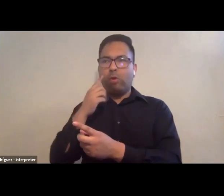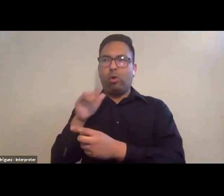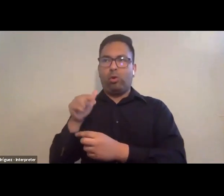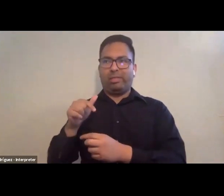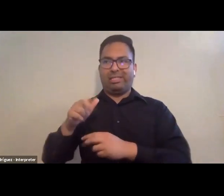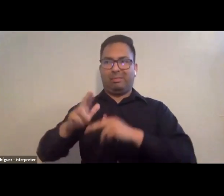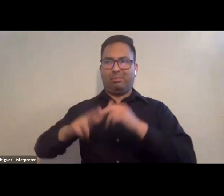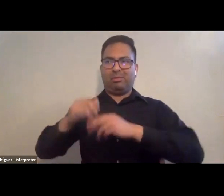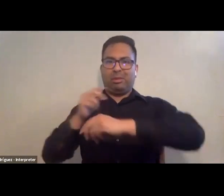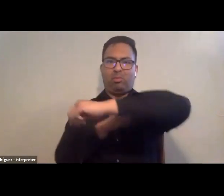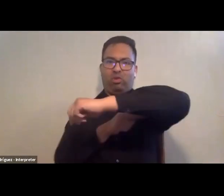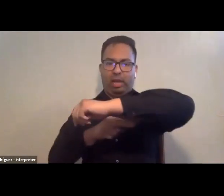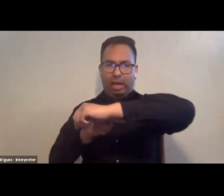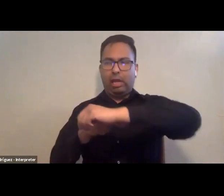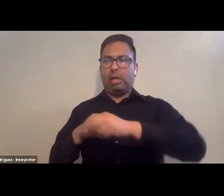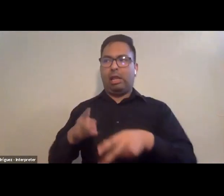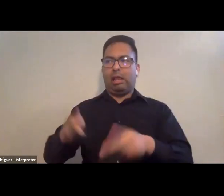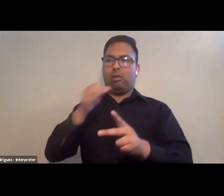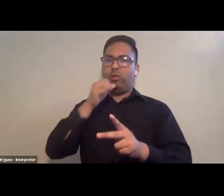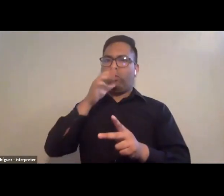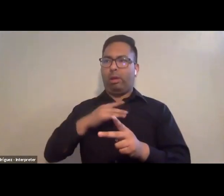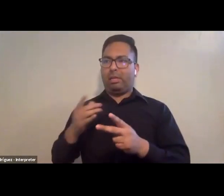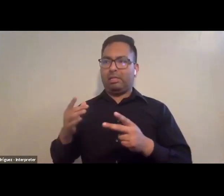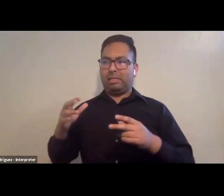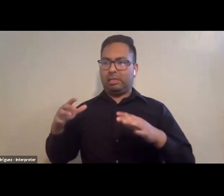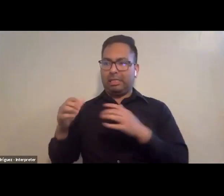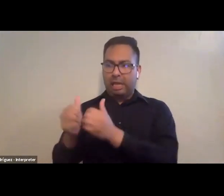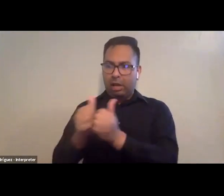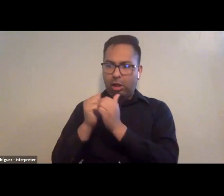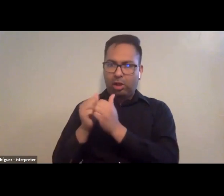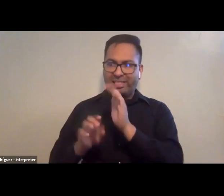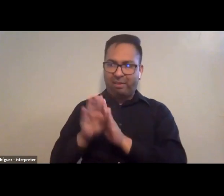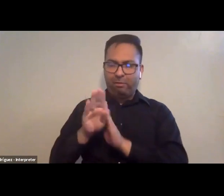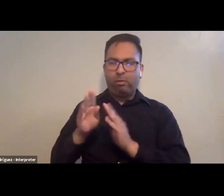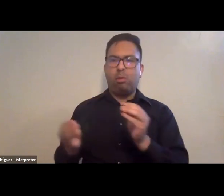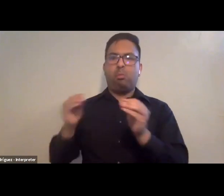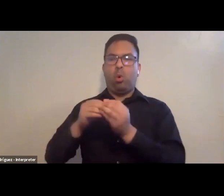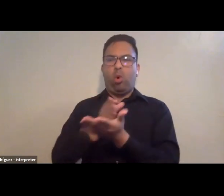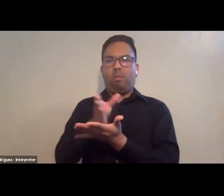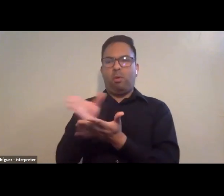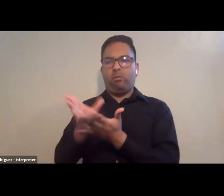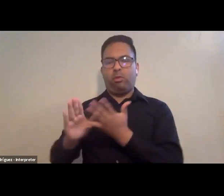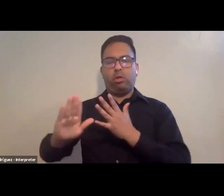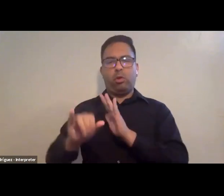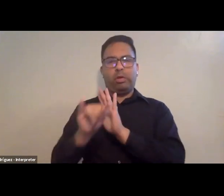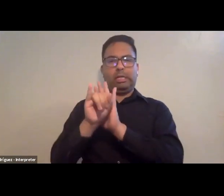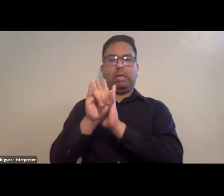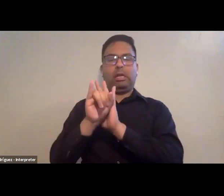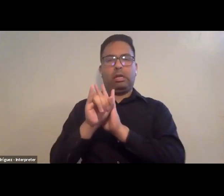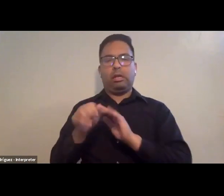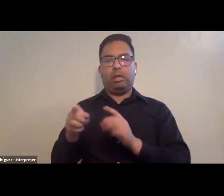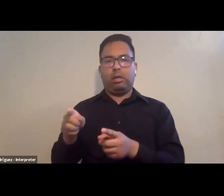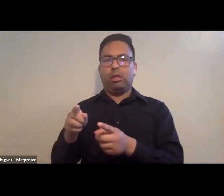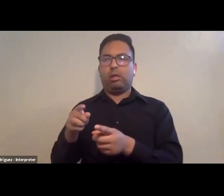allow these women to collectively develop more facets of their identities over time as women and as